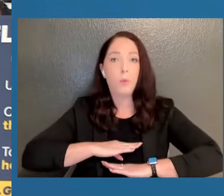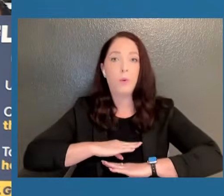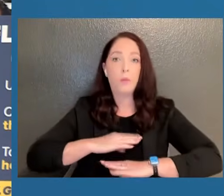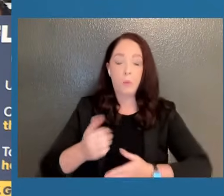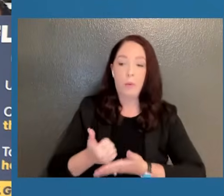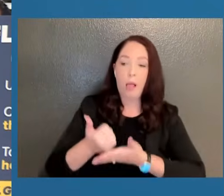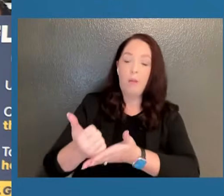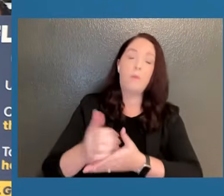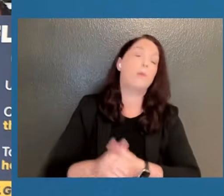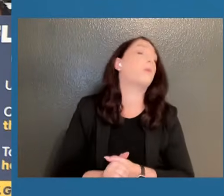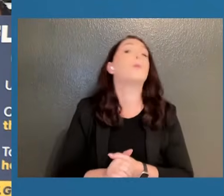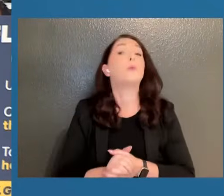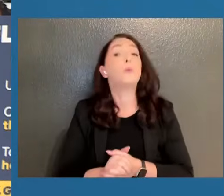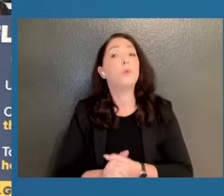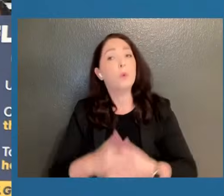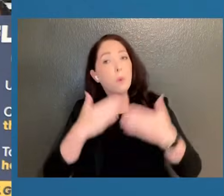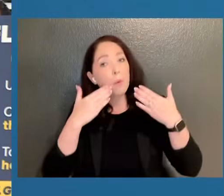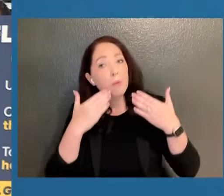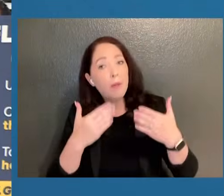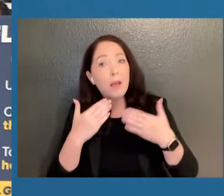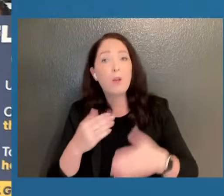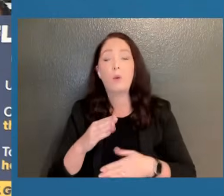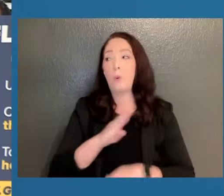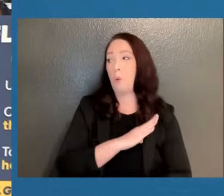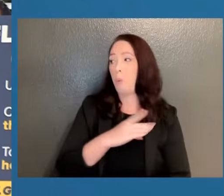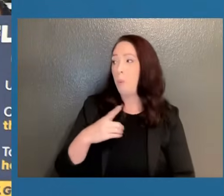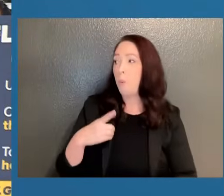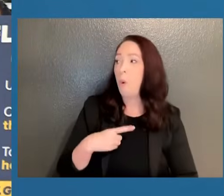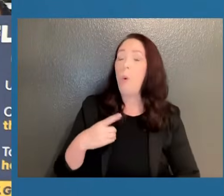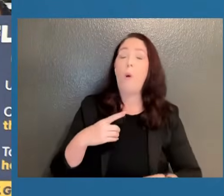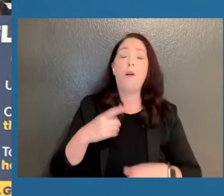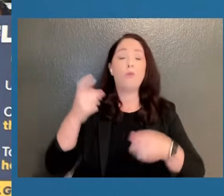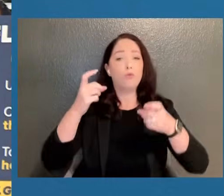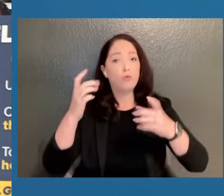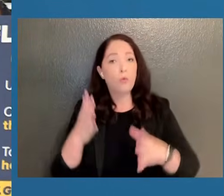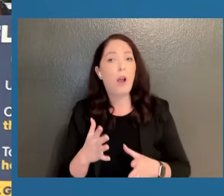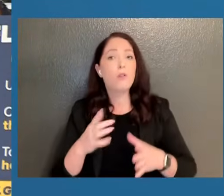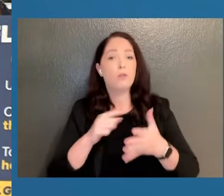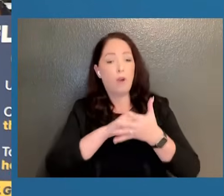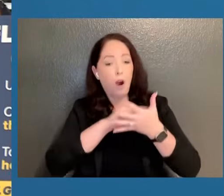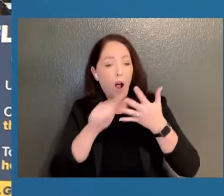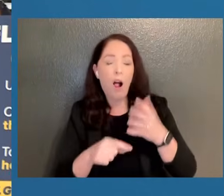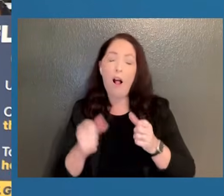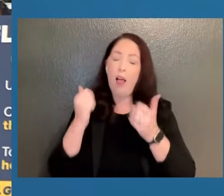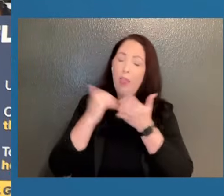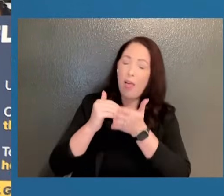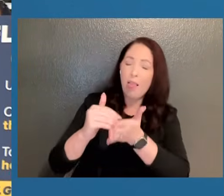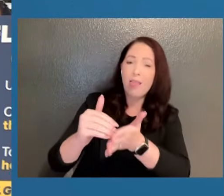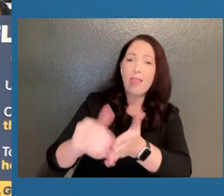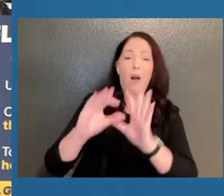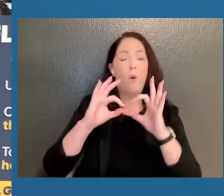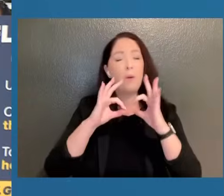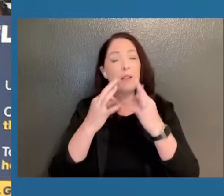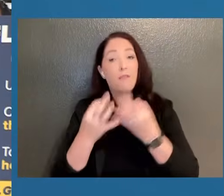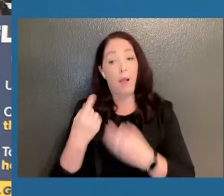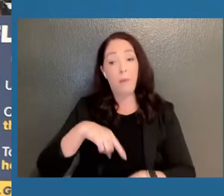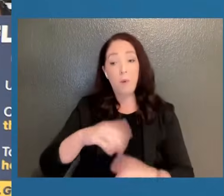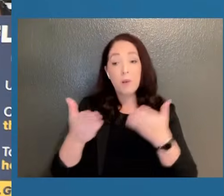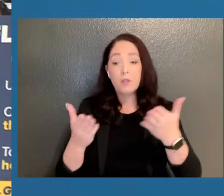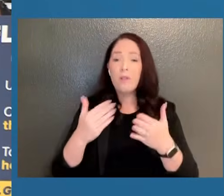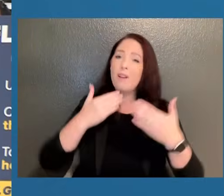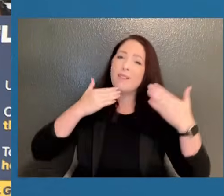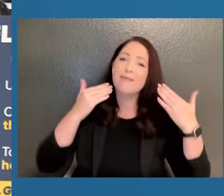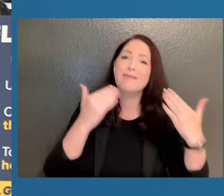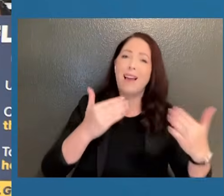Trinity Alliance team members, our board of directors, and the thousands of families that we serve, thank you again to